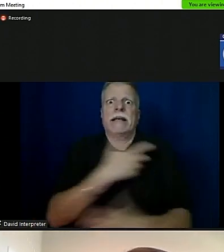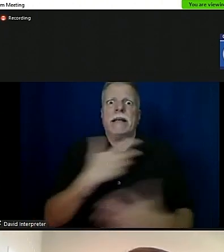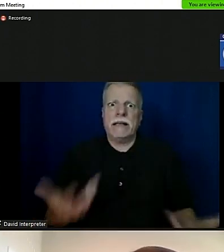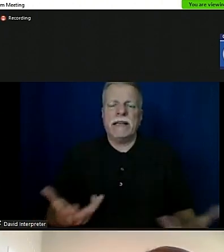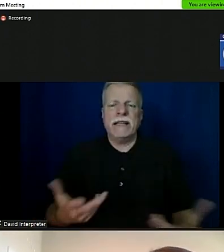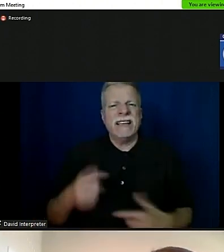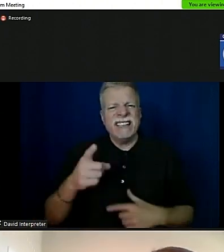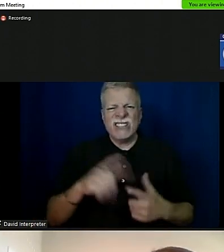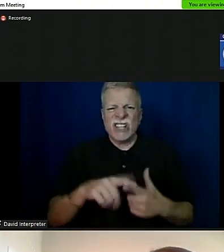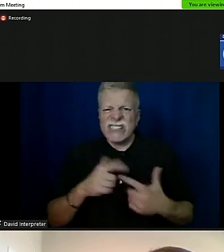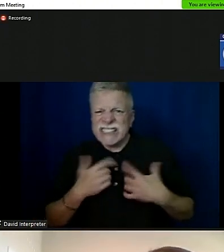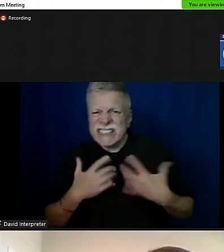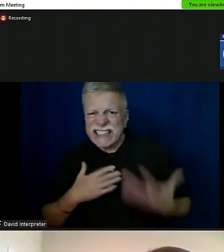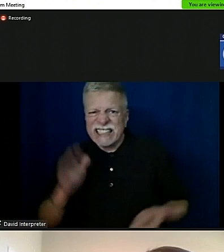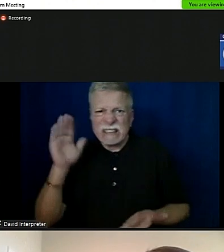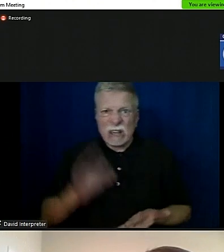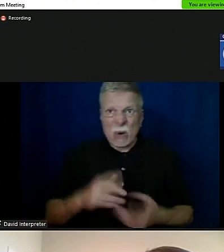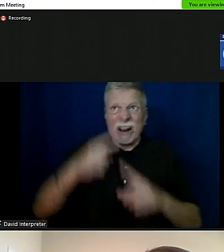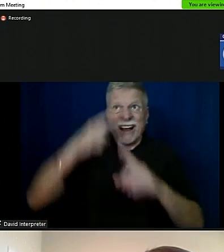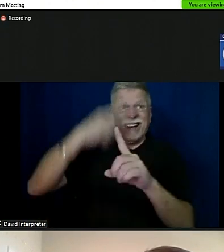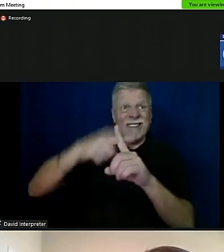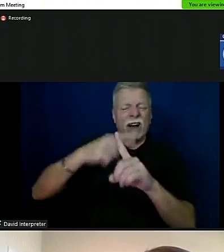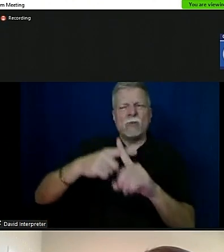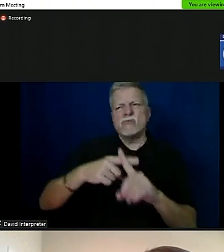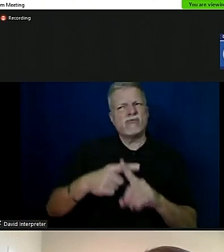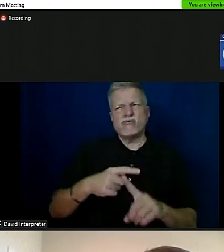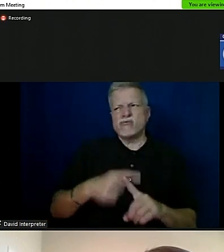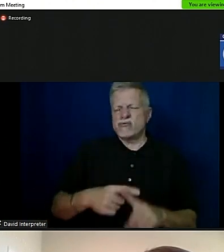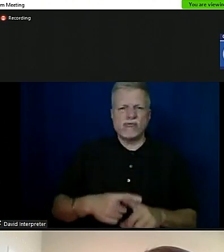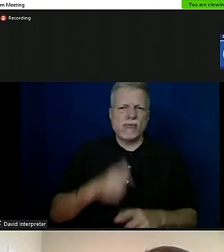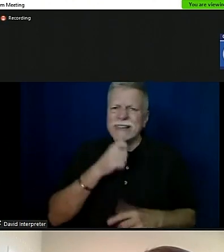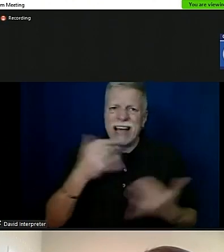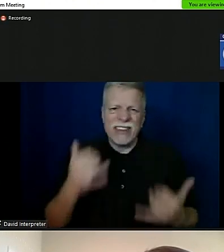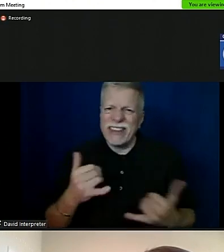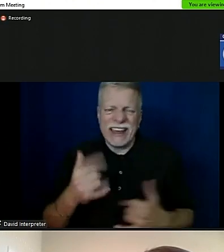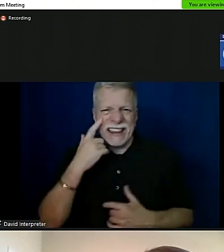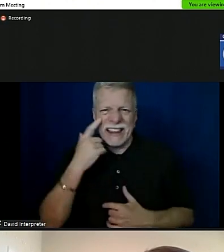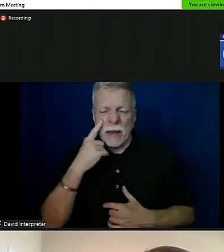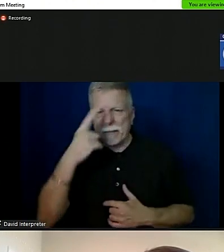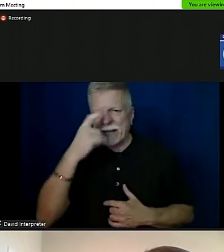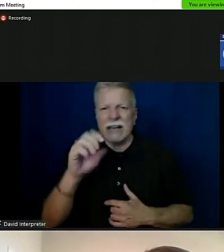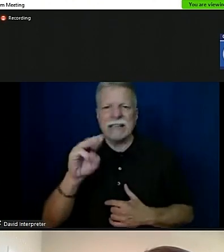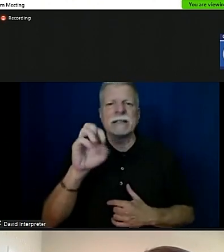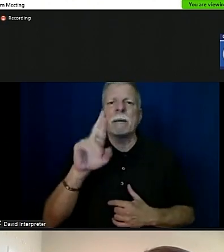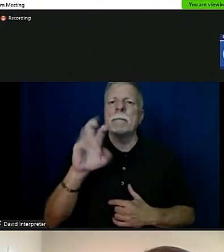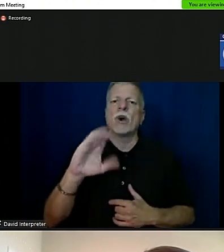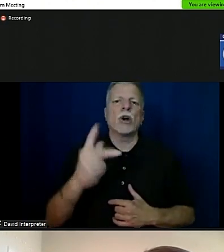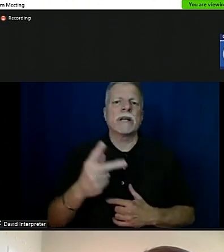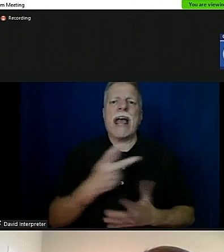optimism surrounding vaccine availability in the state, seeing how Merck's failure went over?